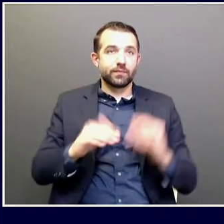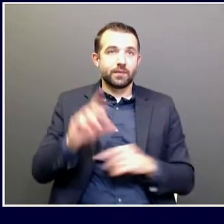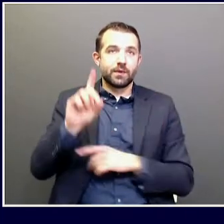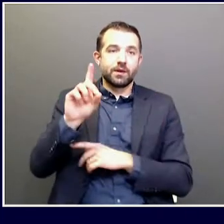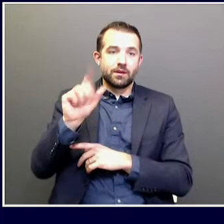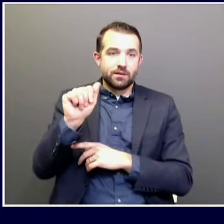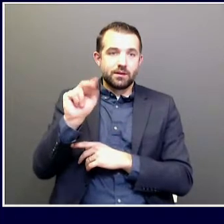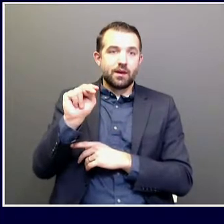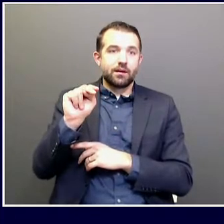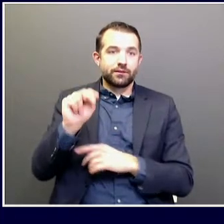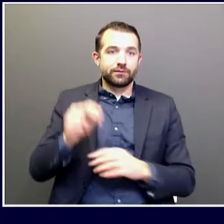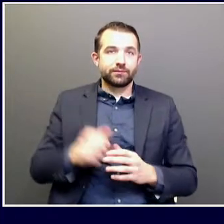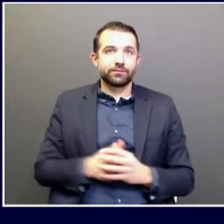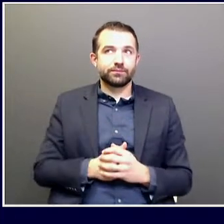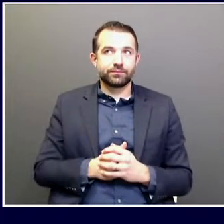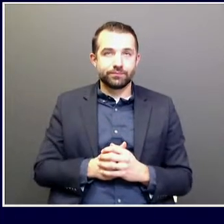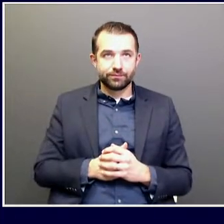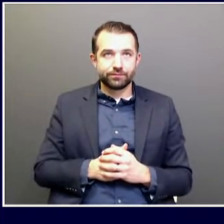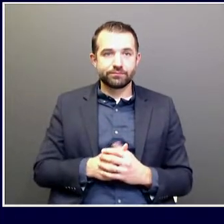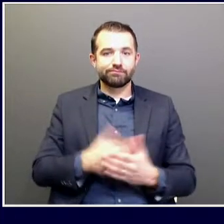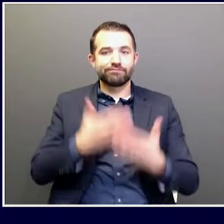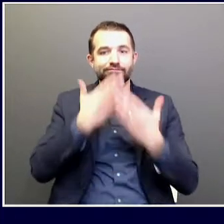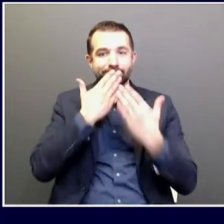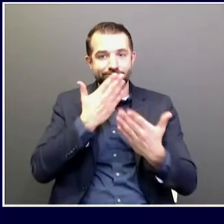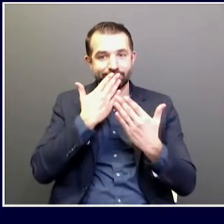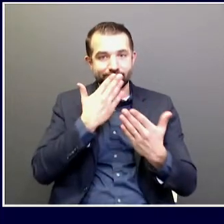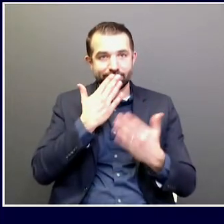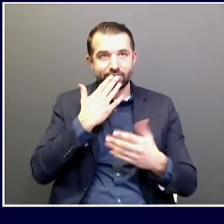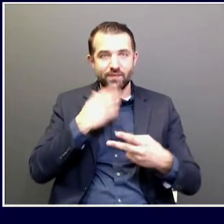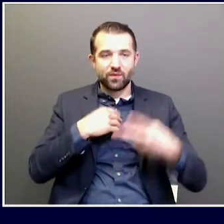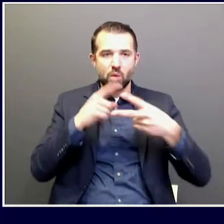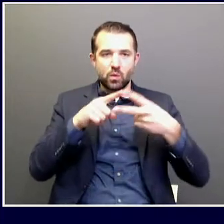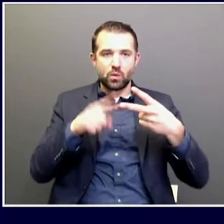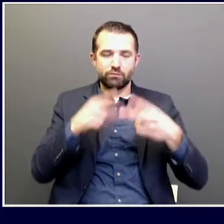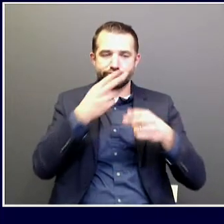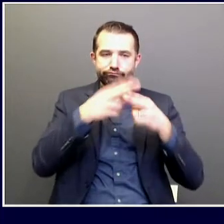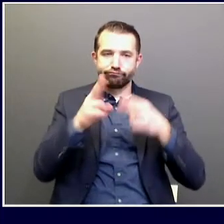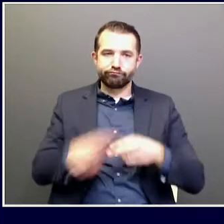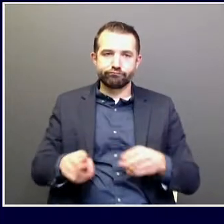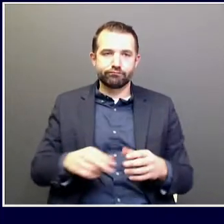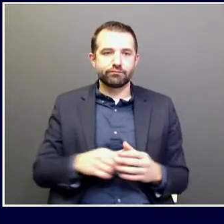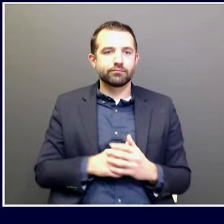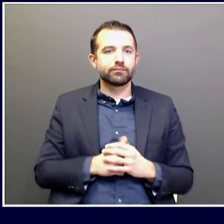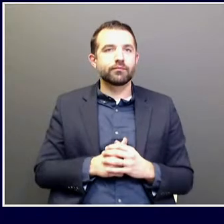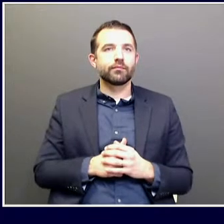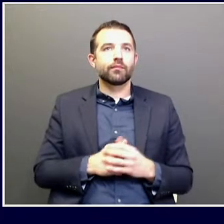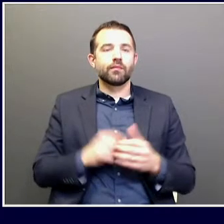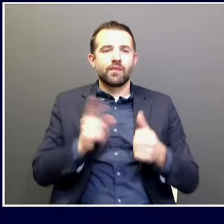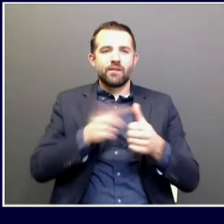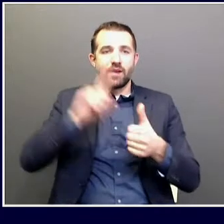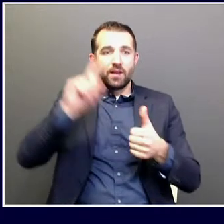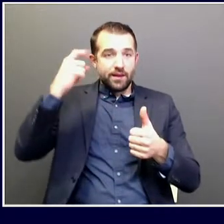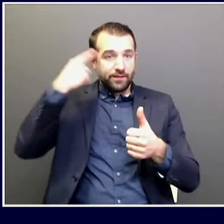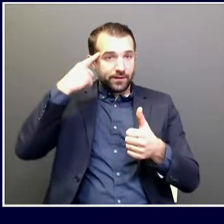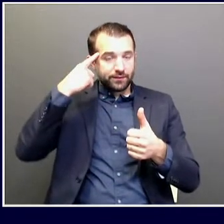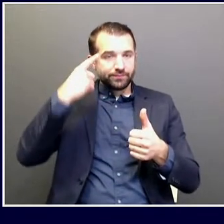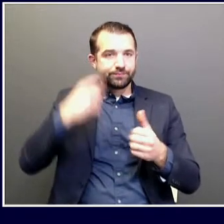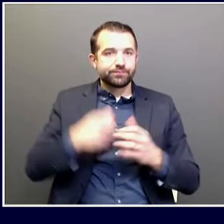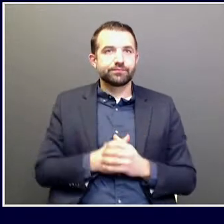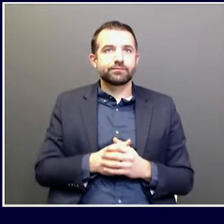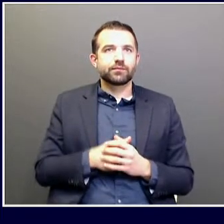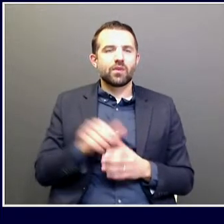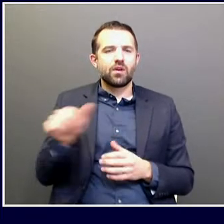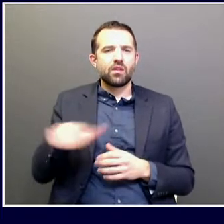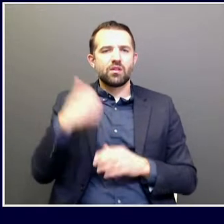next. Thank you. 2 quick questions. First for Governor Mills. Other states, including Colorado